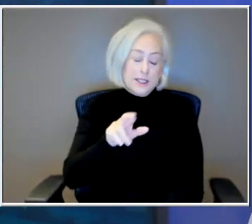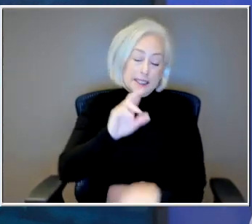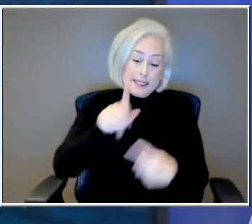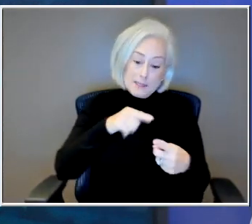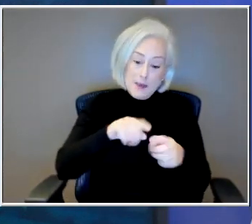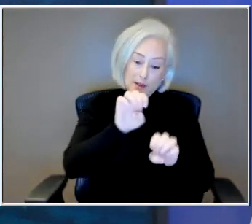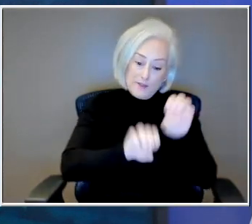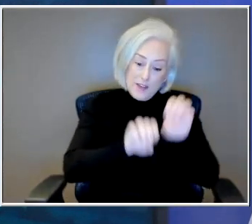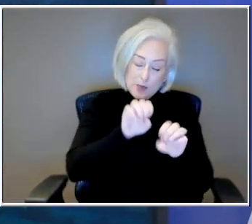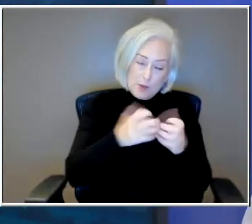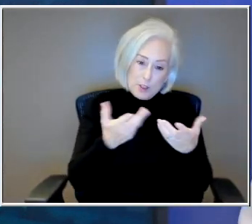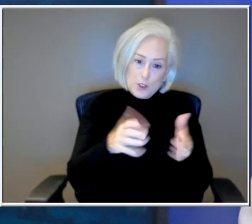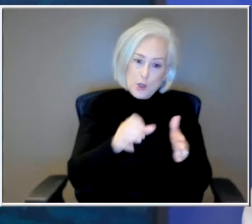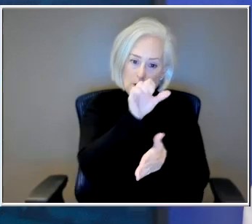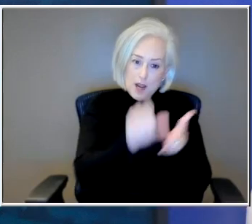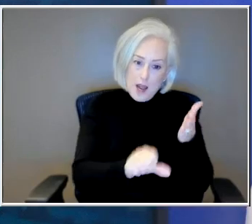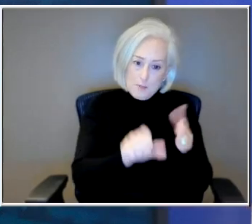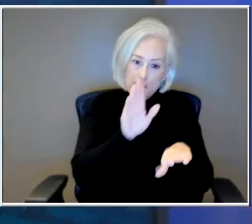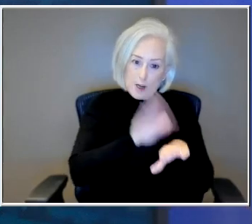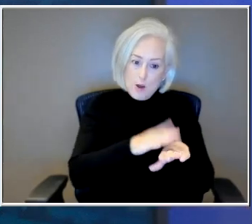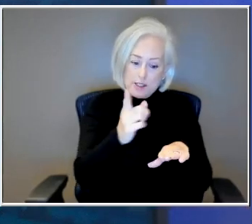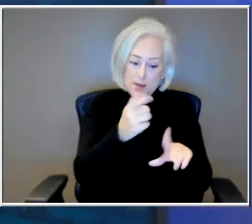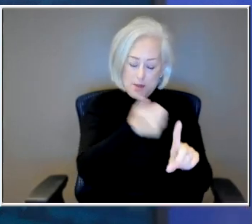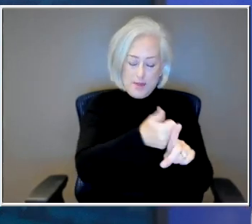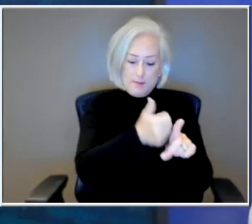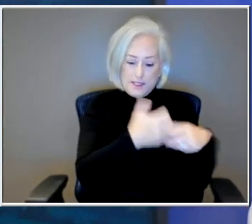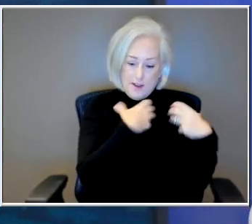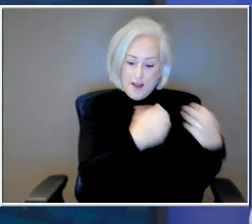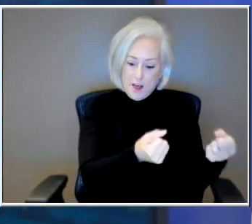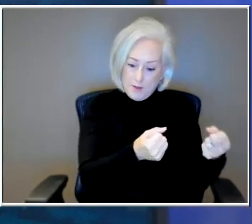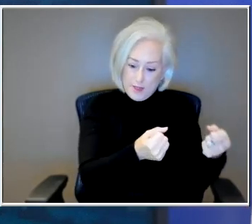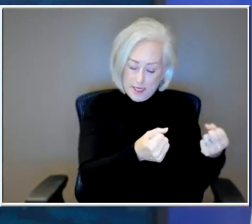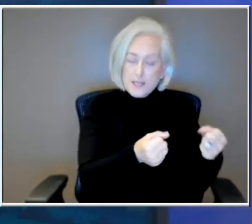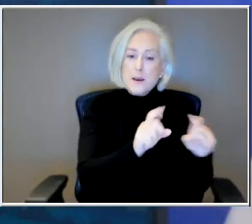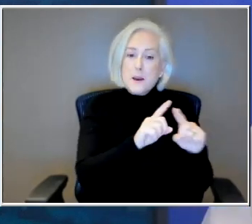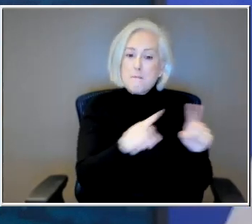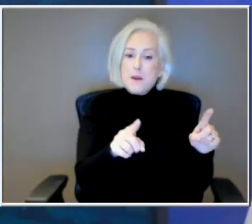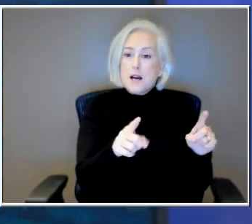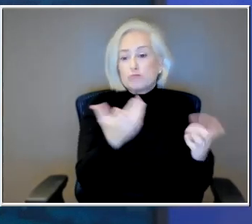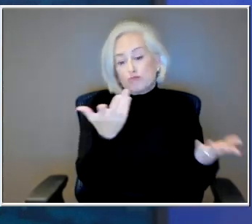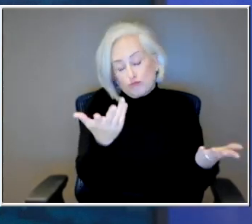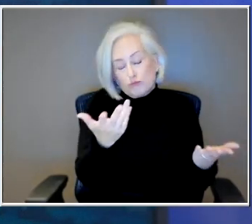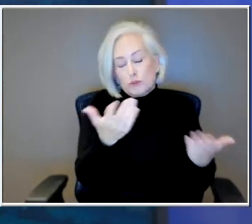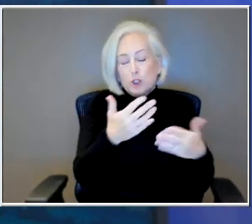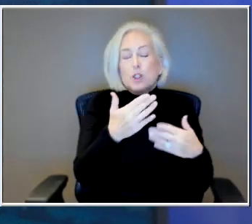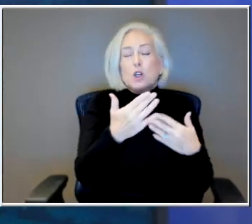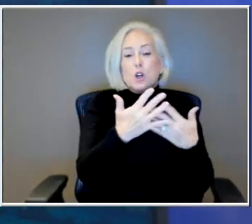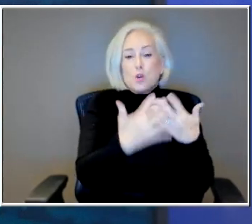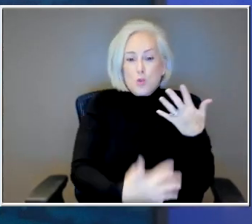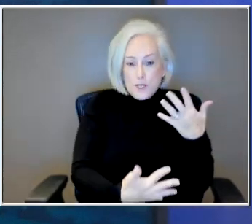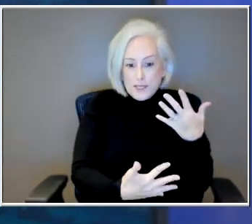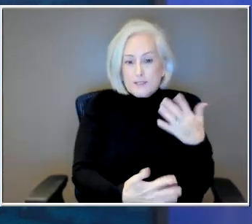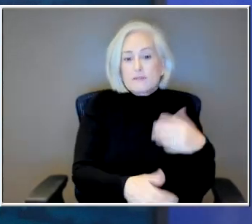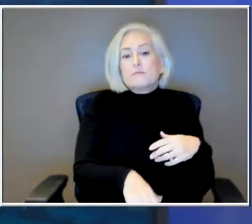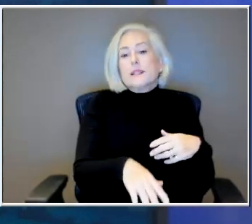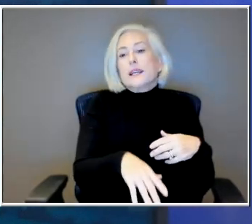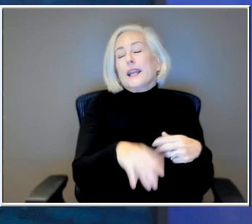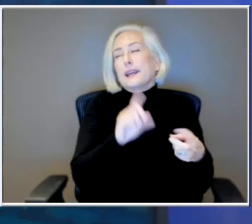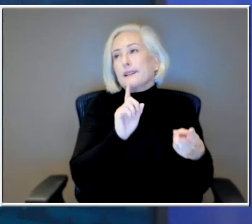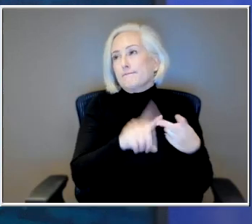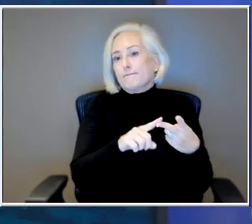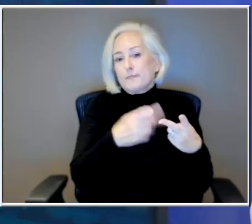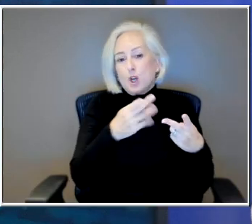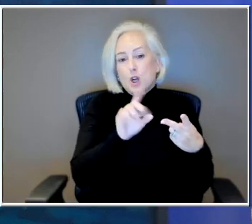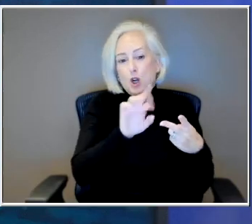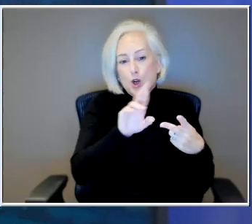otherwise perfectly healthy, but there are risks of bleeding, hernia, and in the past, the complications, even